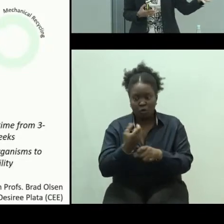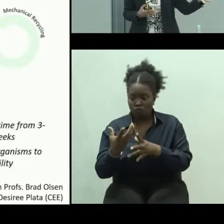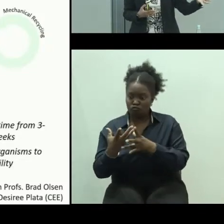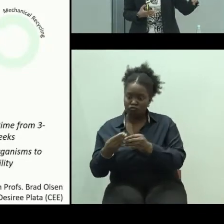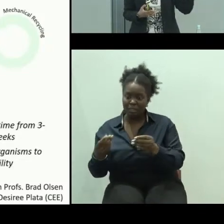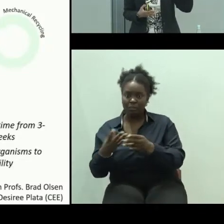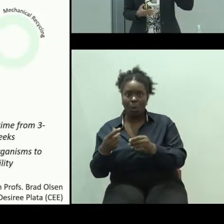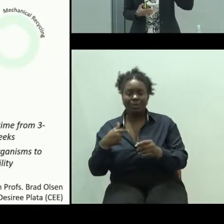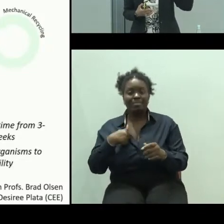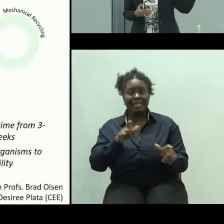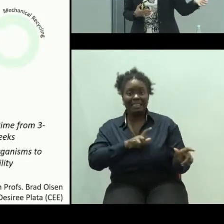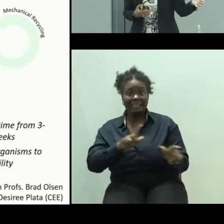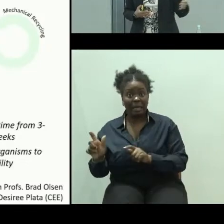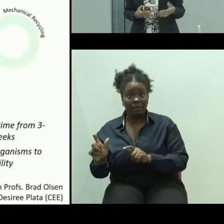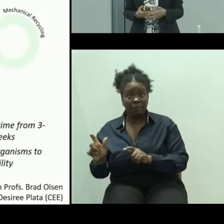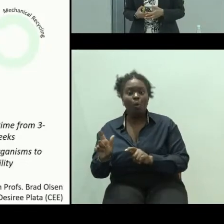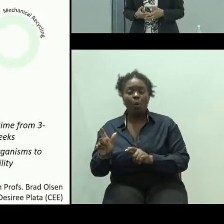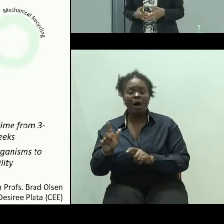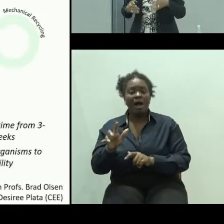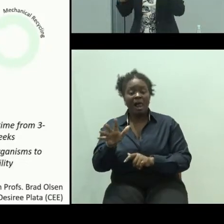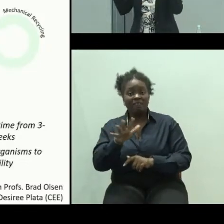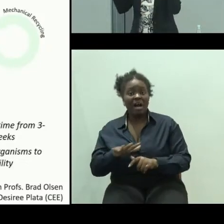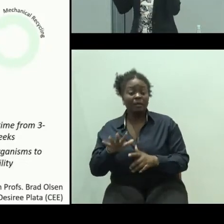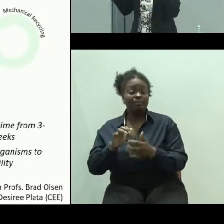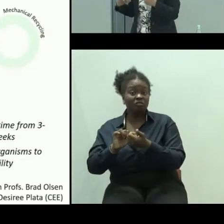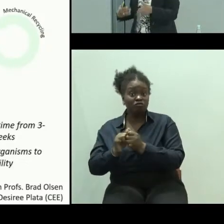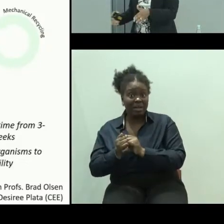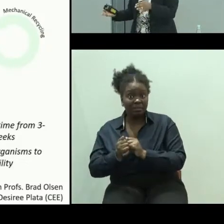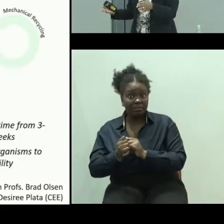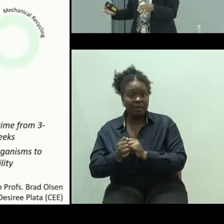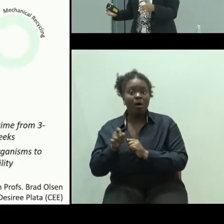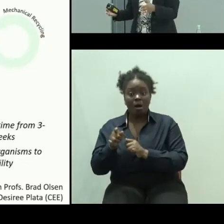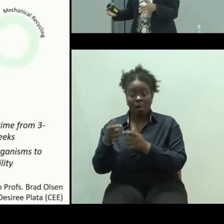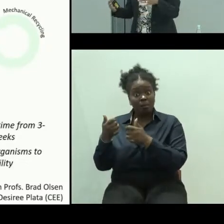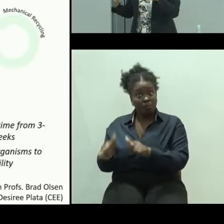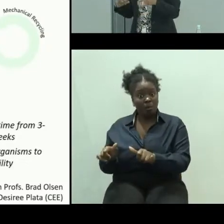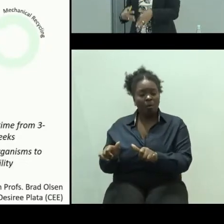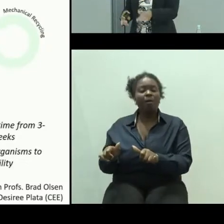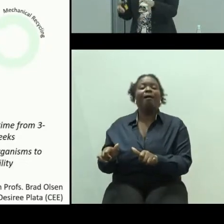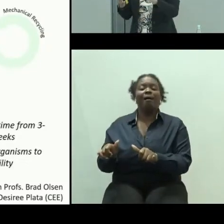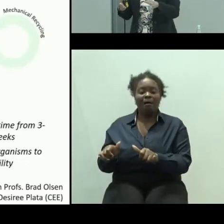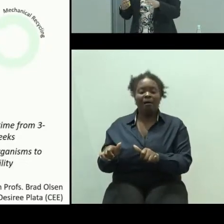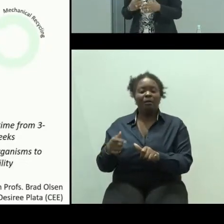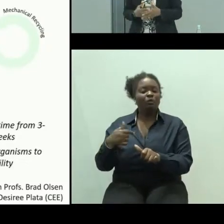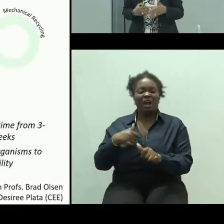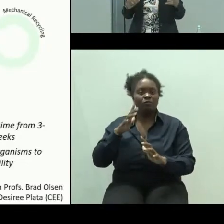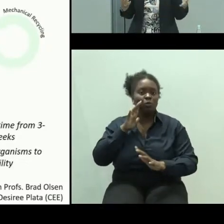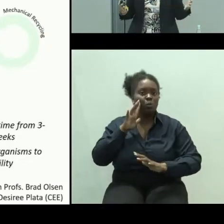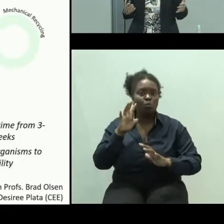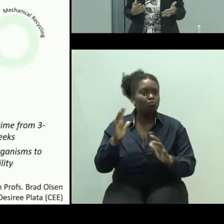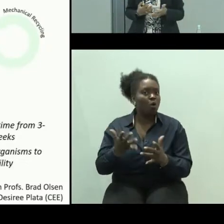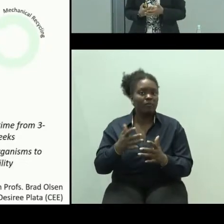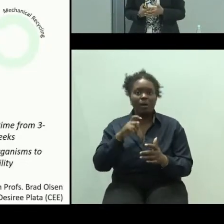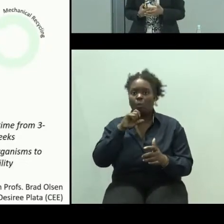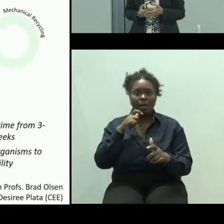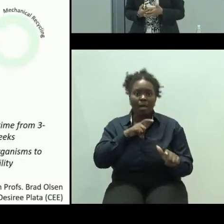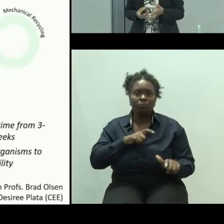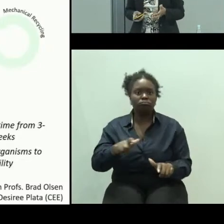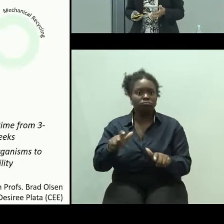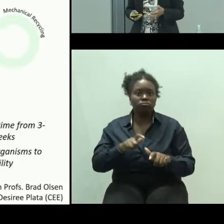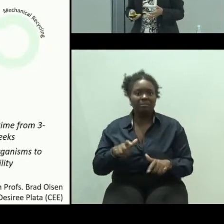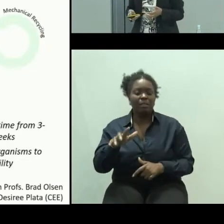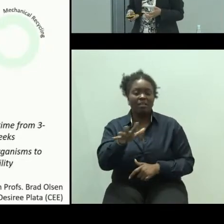more sustainable and environmentally friendly. And when we're done using them, we don't have to worry about them persisting in the